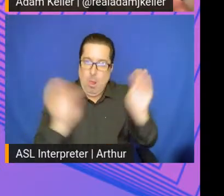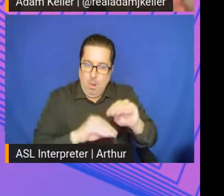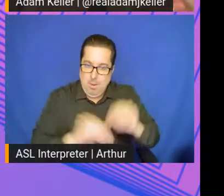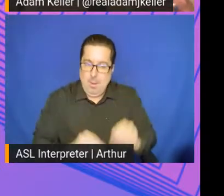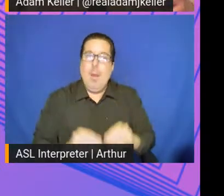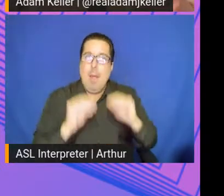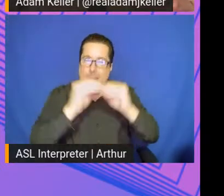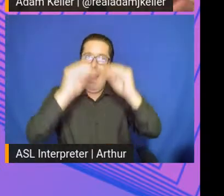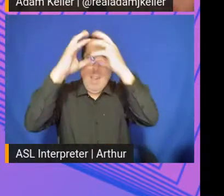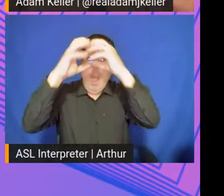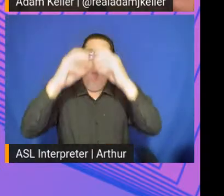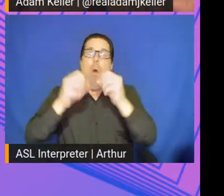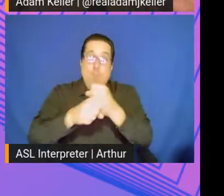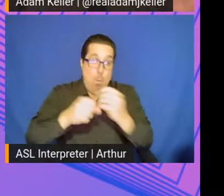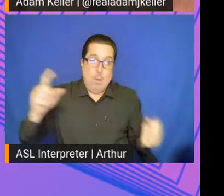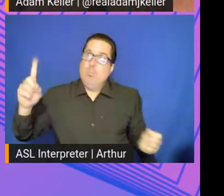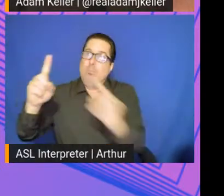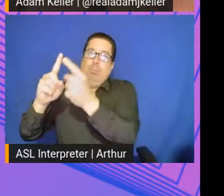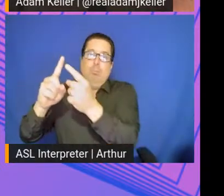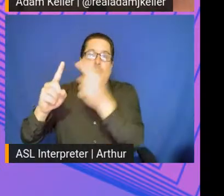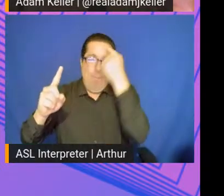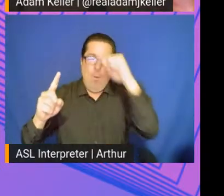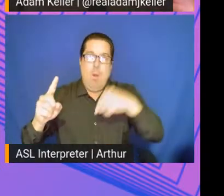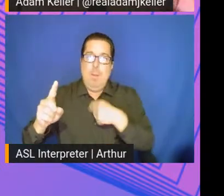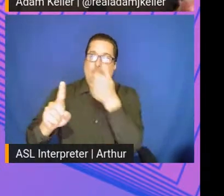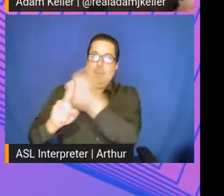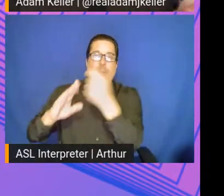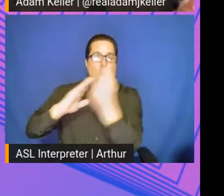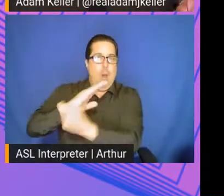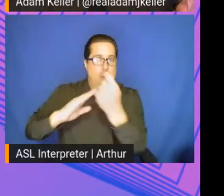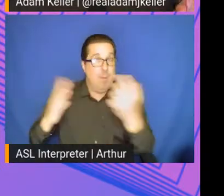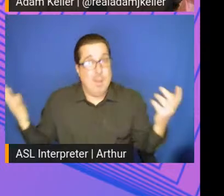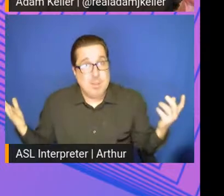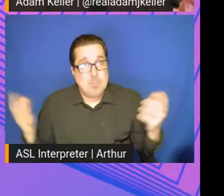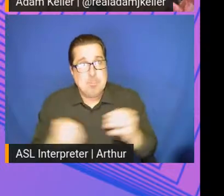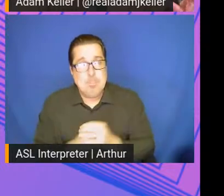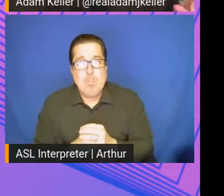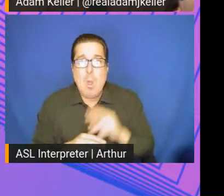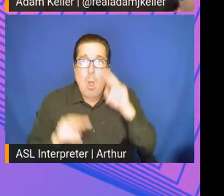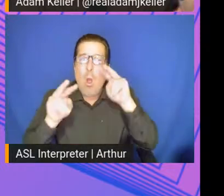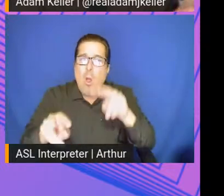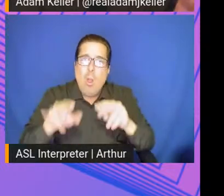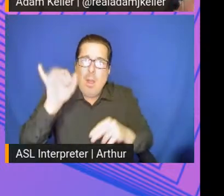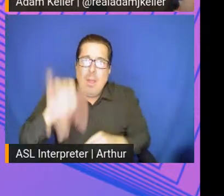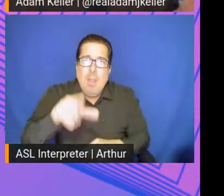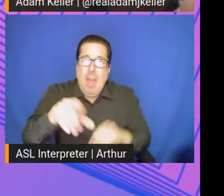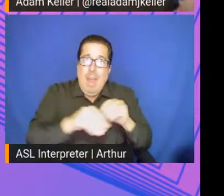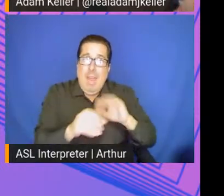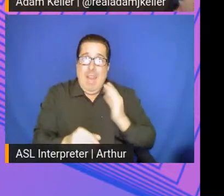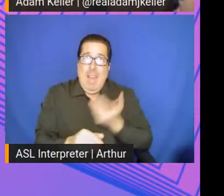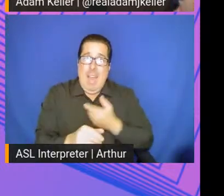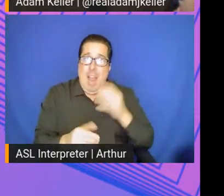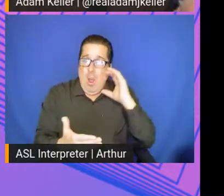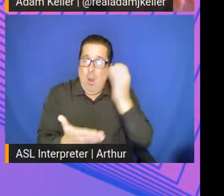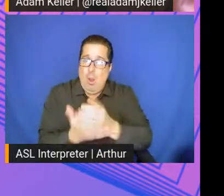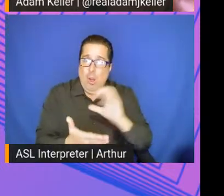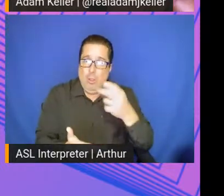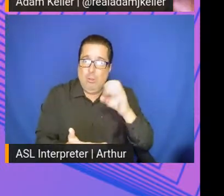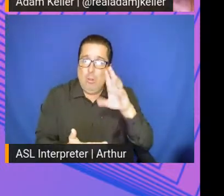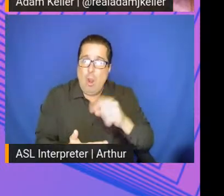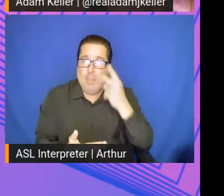me. So when we look at this in our chart, you can see that the